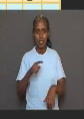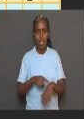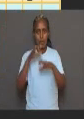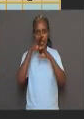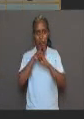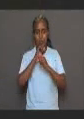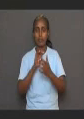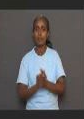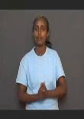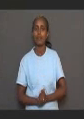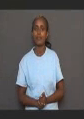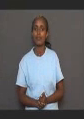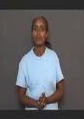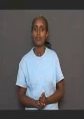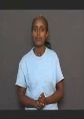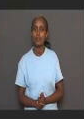Time's up.